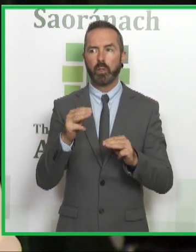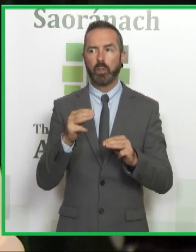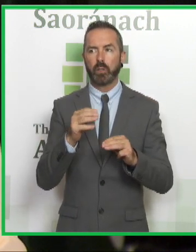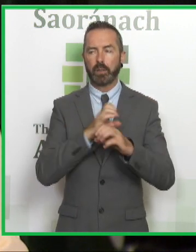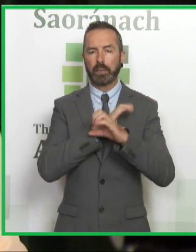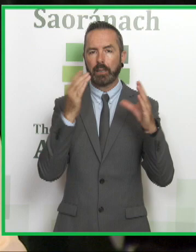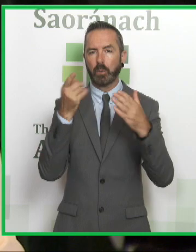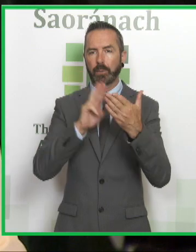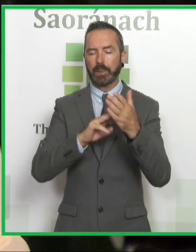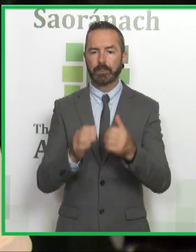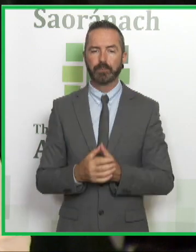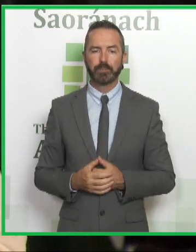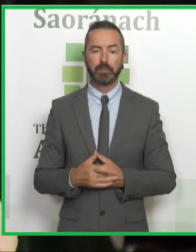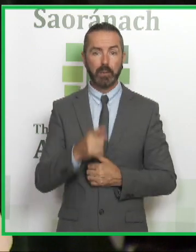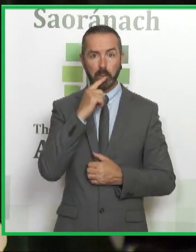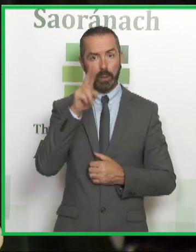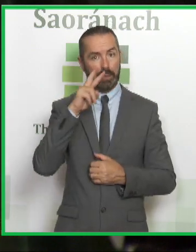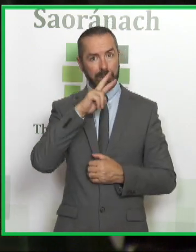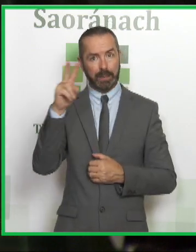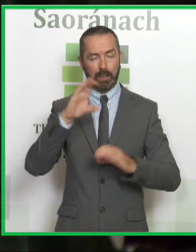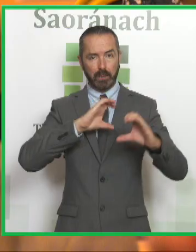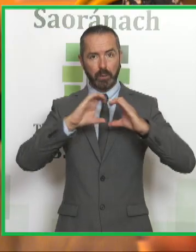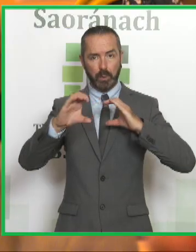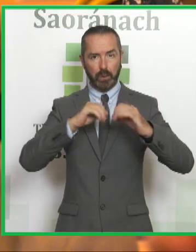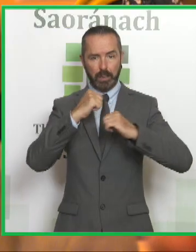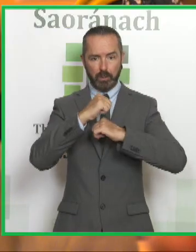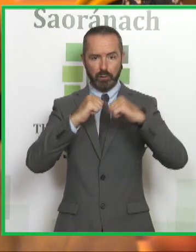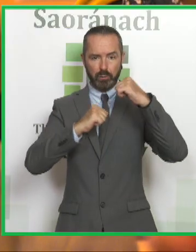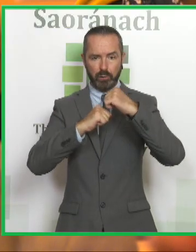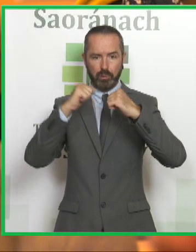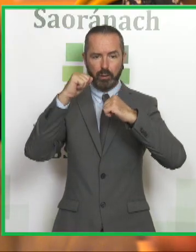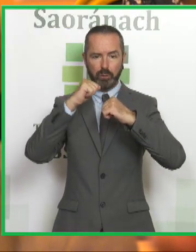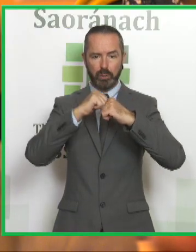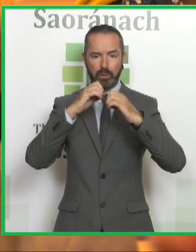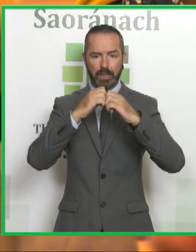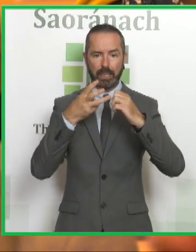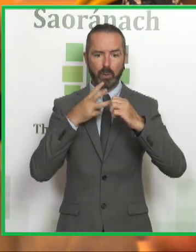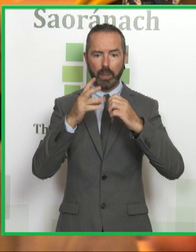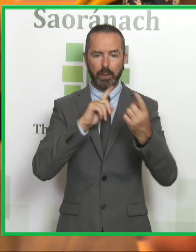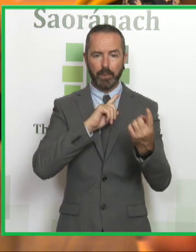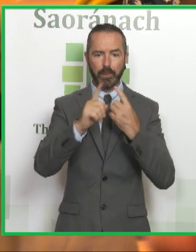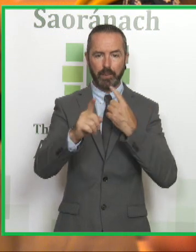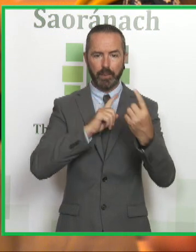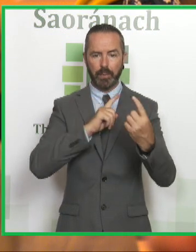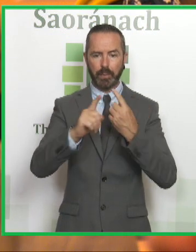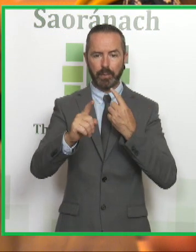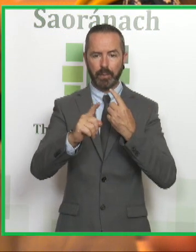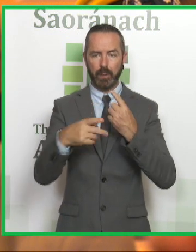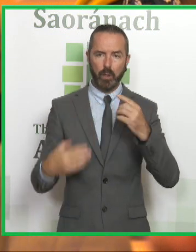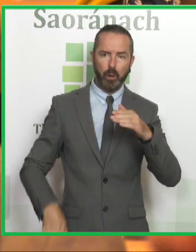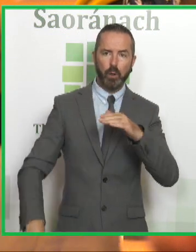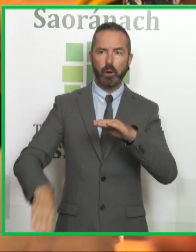sec. But you can see clearly the communication structures go each way and right up to the National Oversight